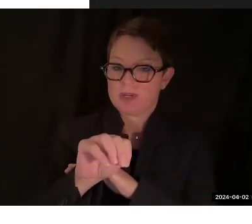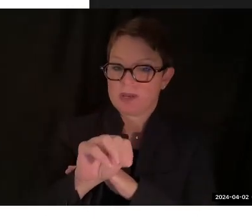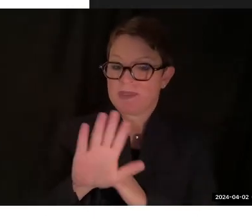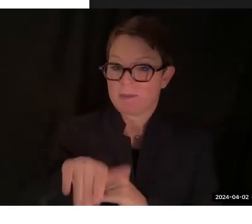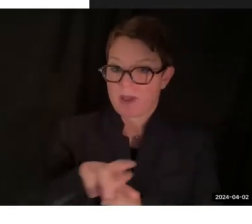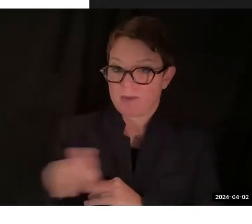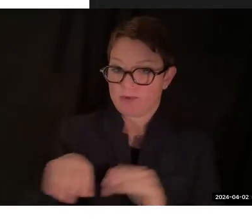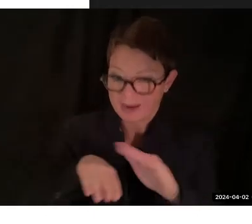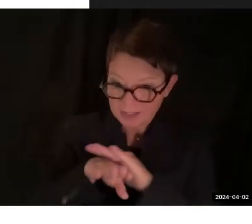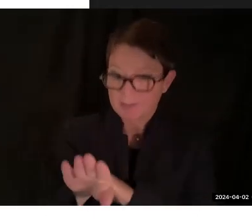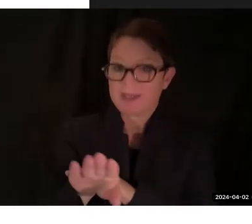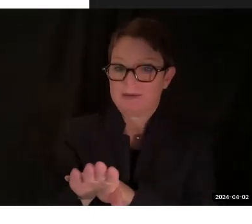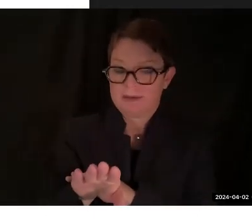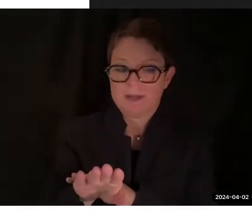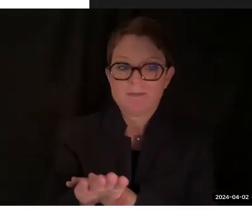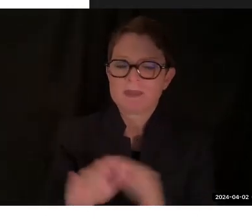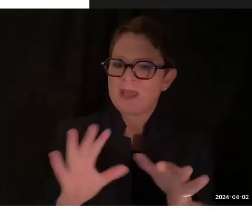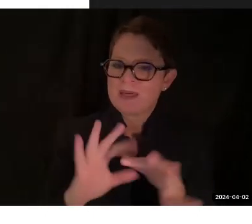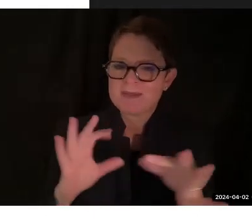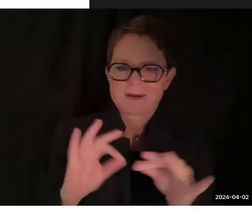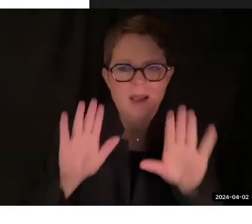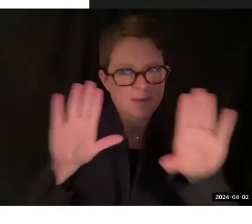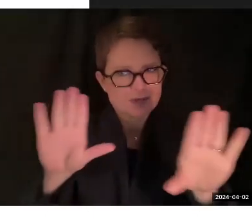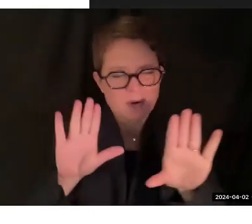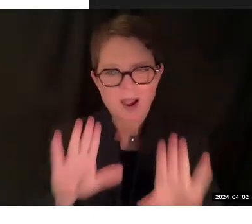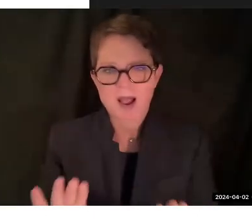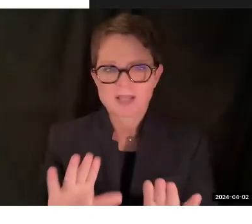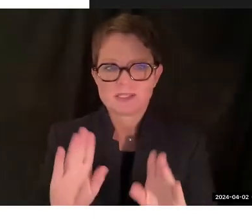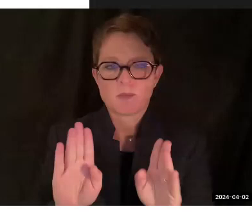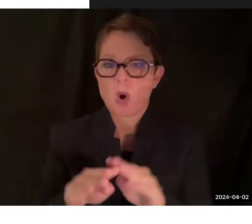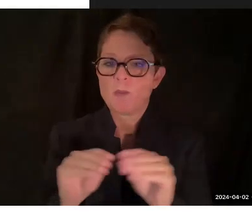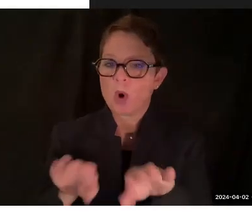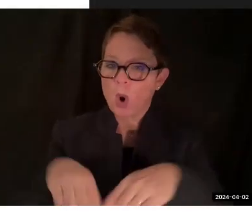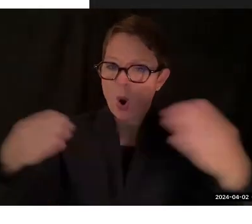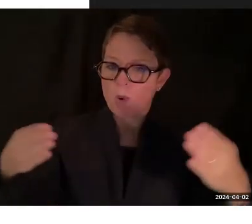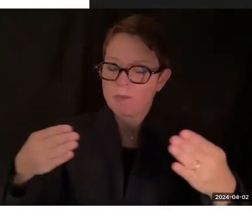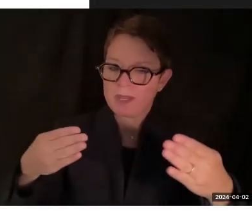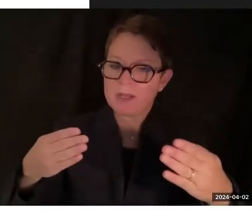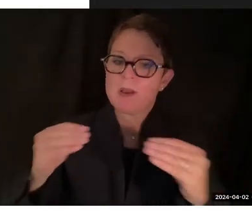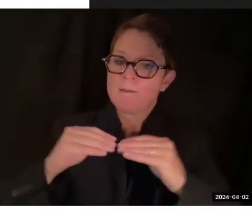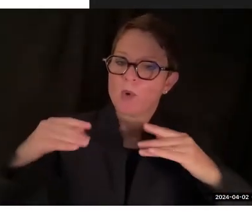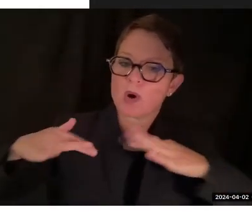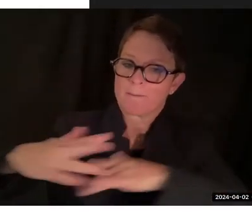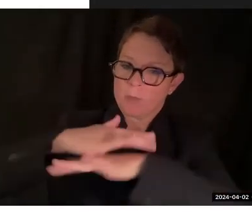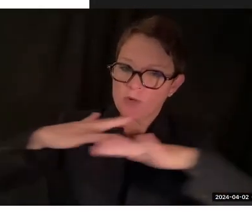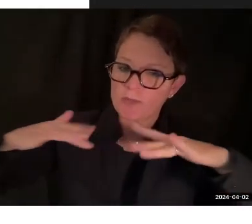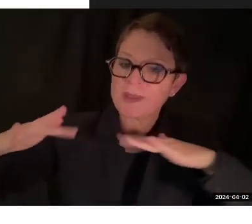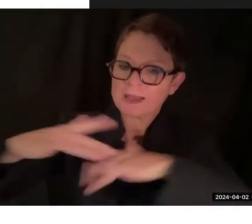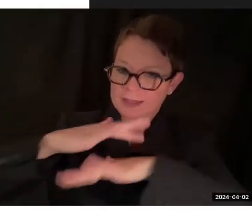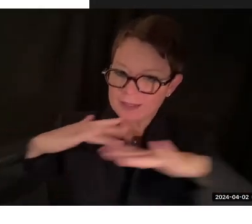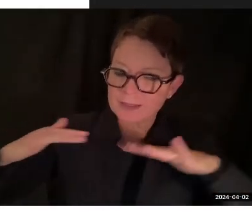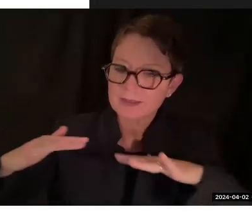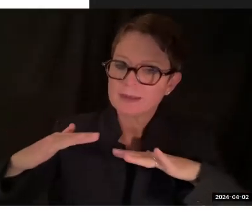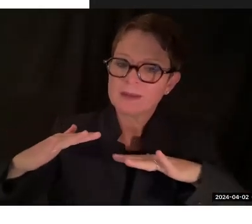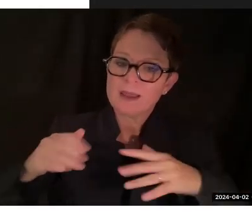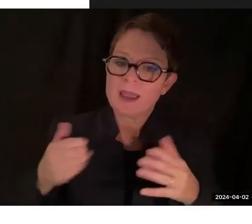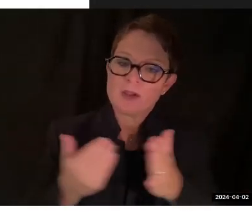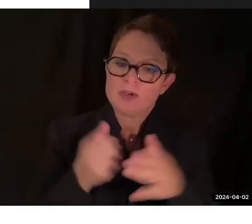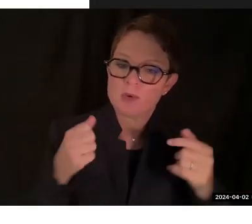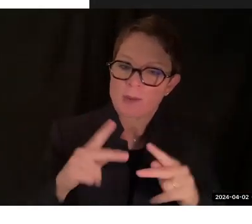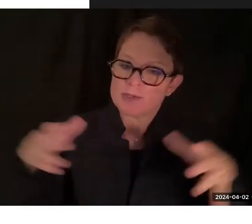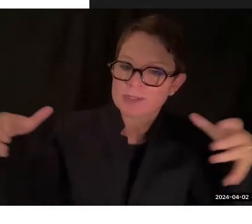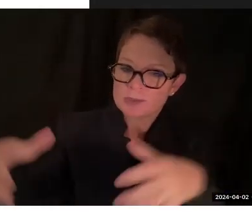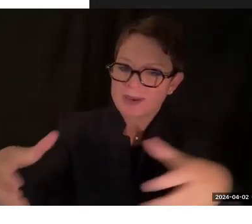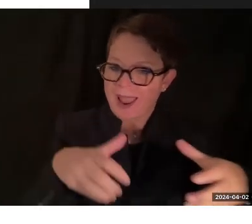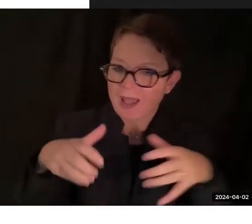right. And the comments were really good about, opening that up more, facilitating movement and creating opportunities to gather